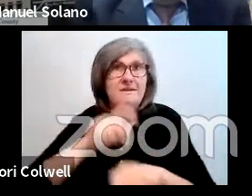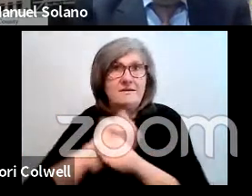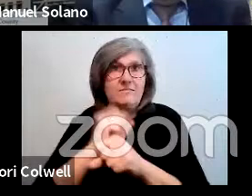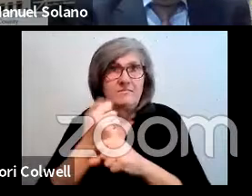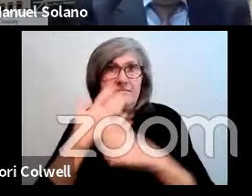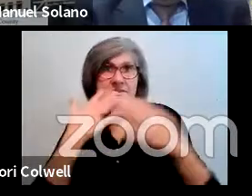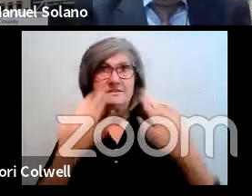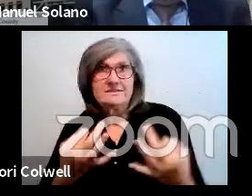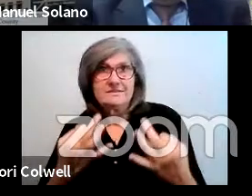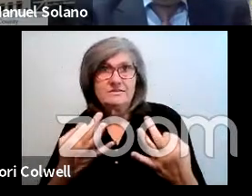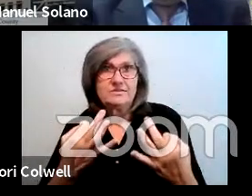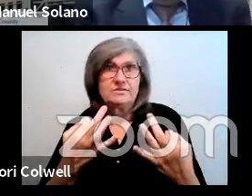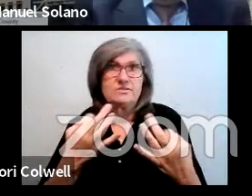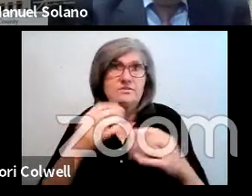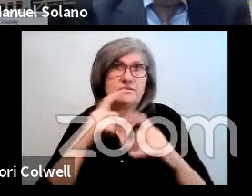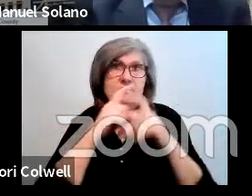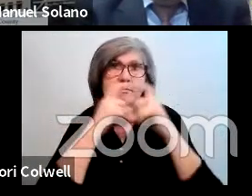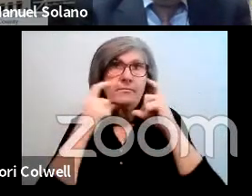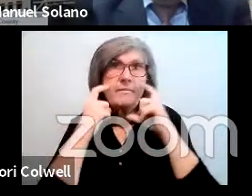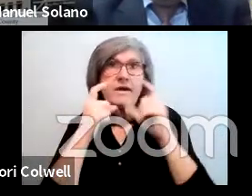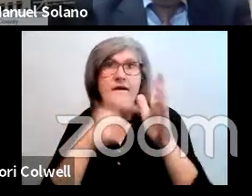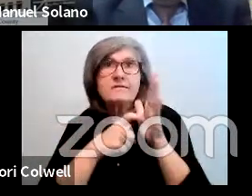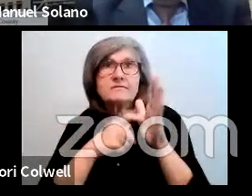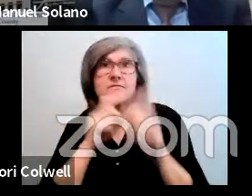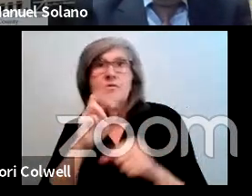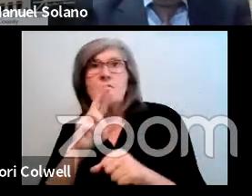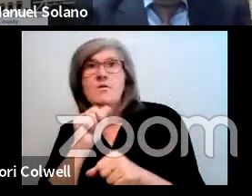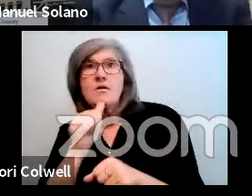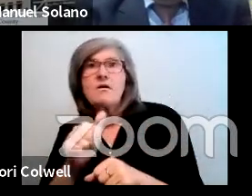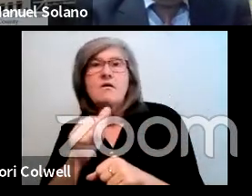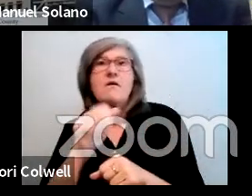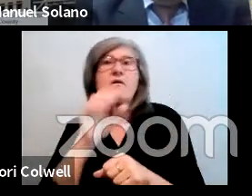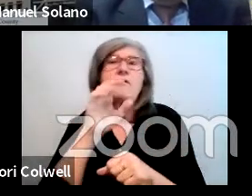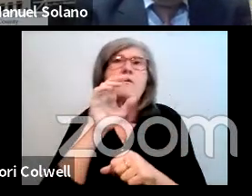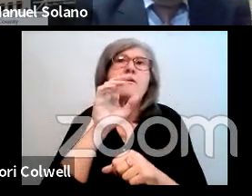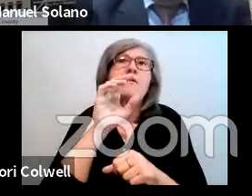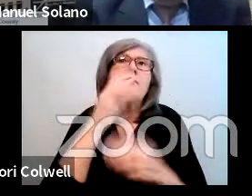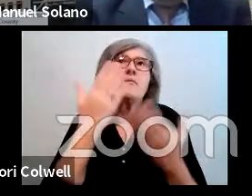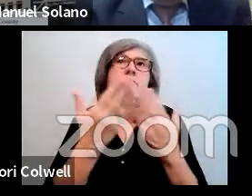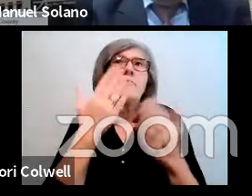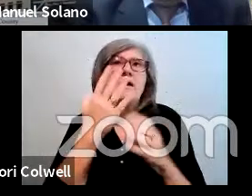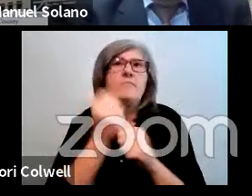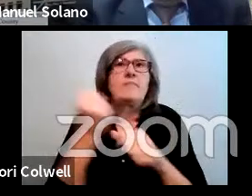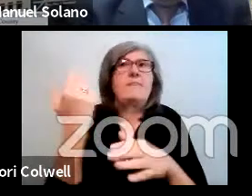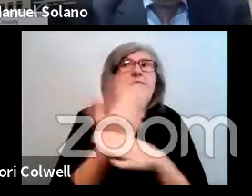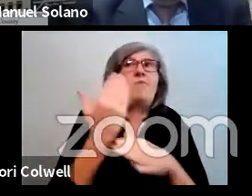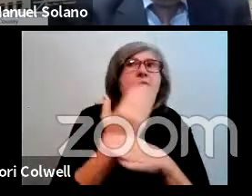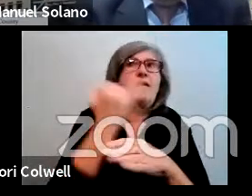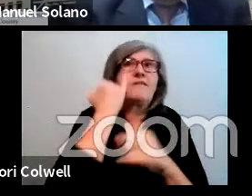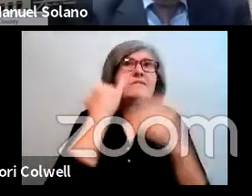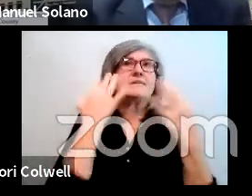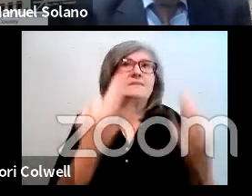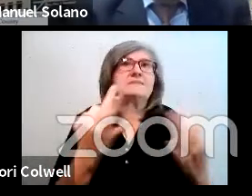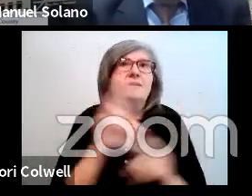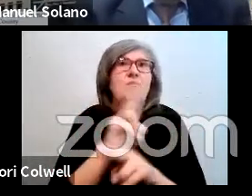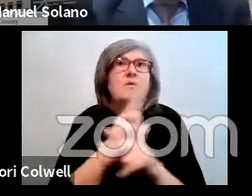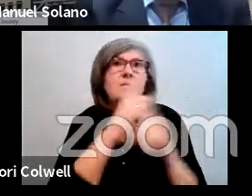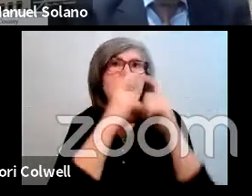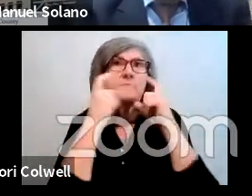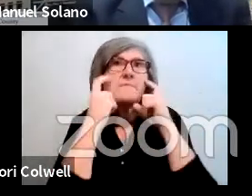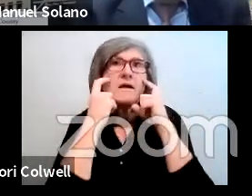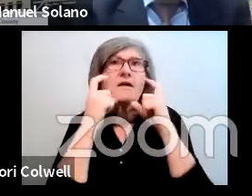to have mask mandates and then are maybe harassed about it, or our school